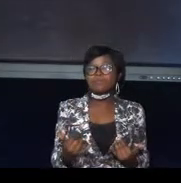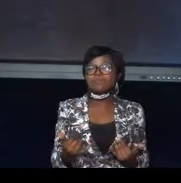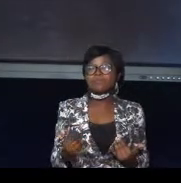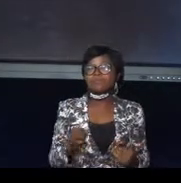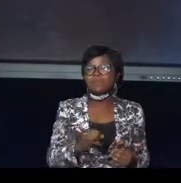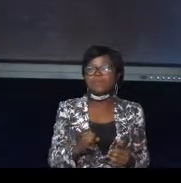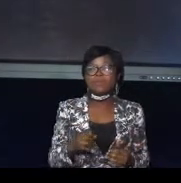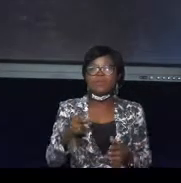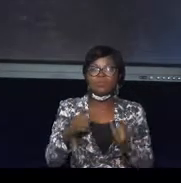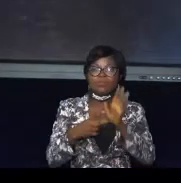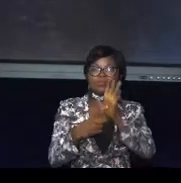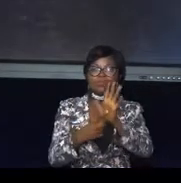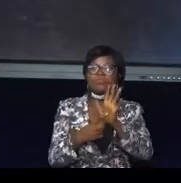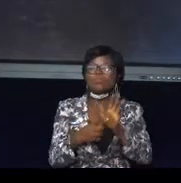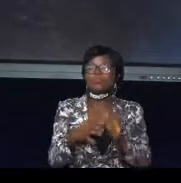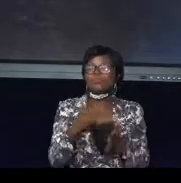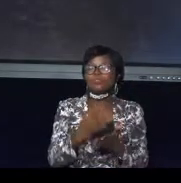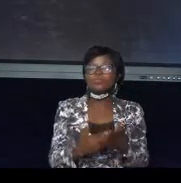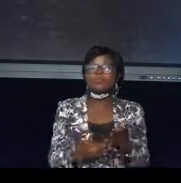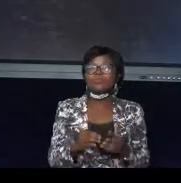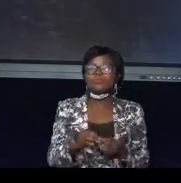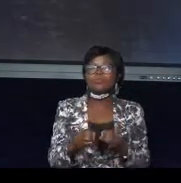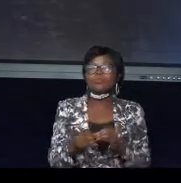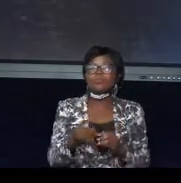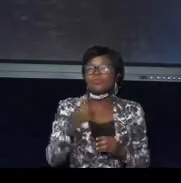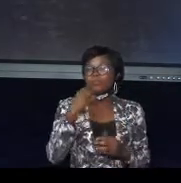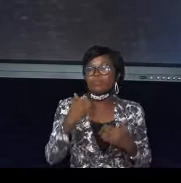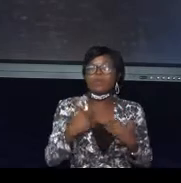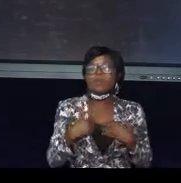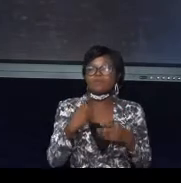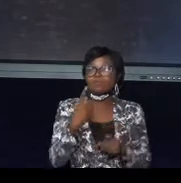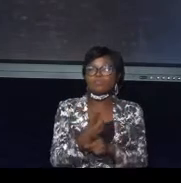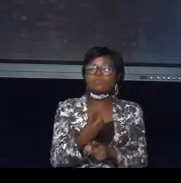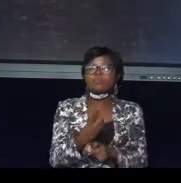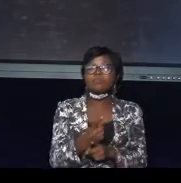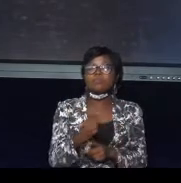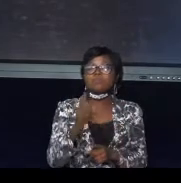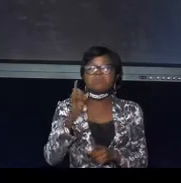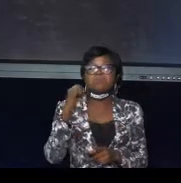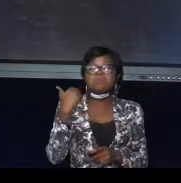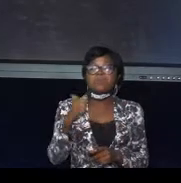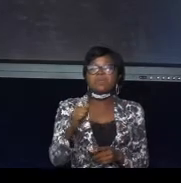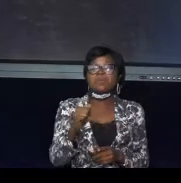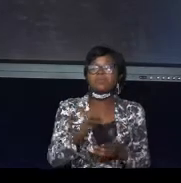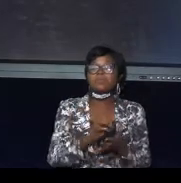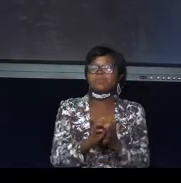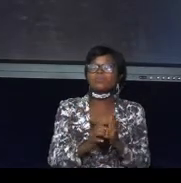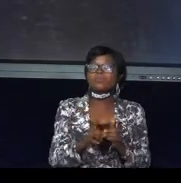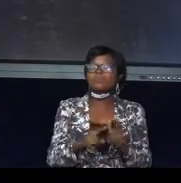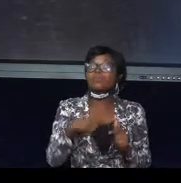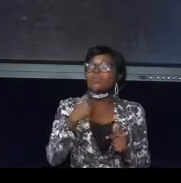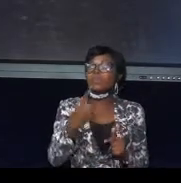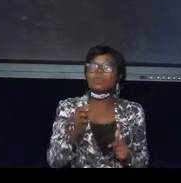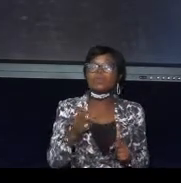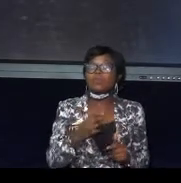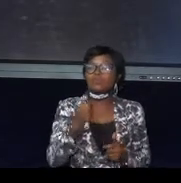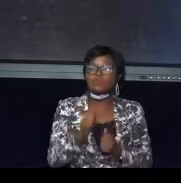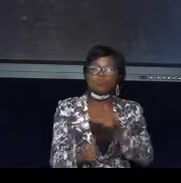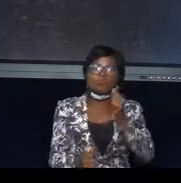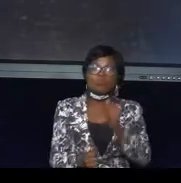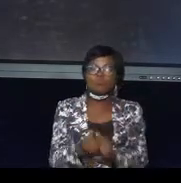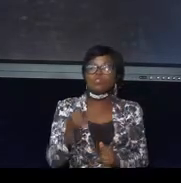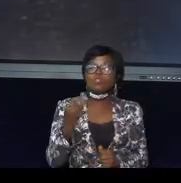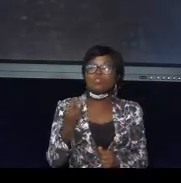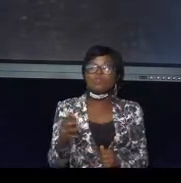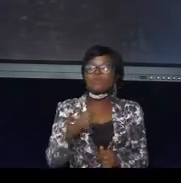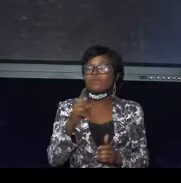Now, I'm going to show you some numbers. You are going to have just, let's say, 10 seconds to tell us